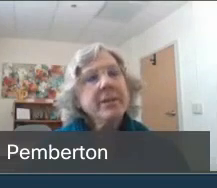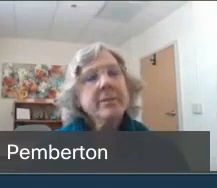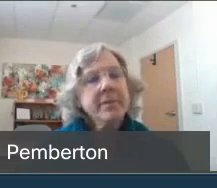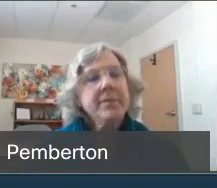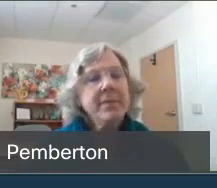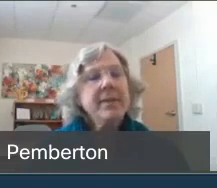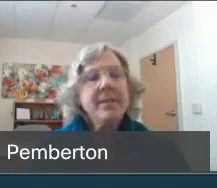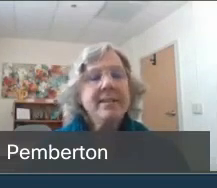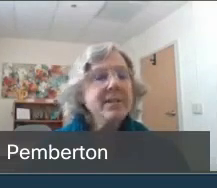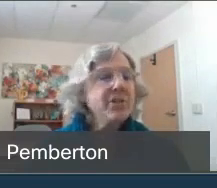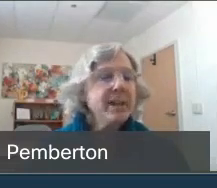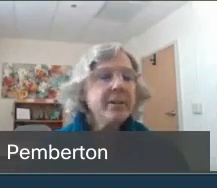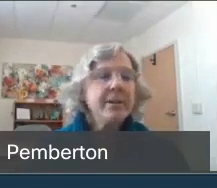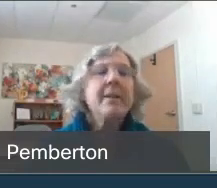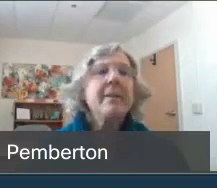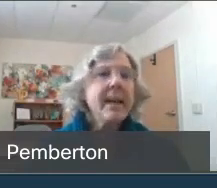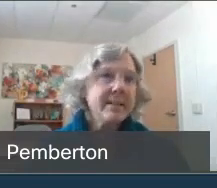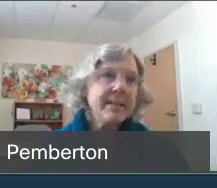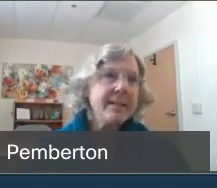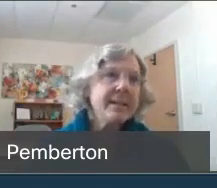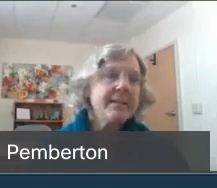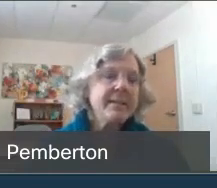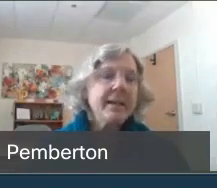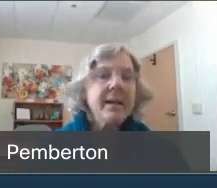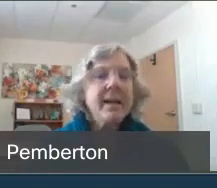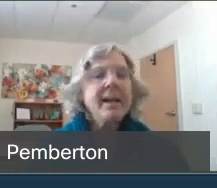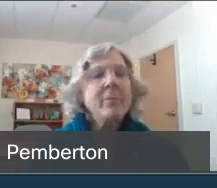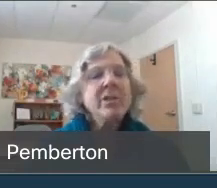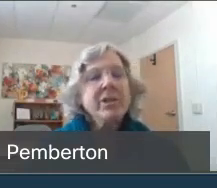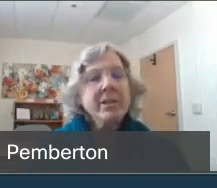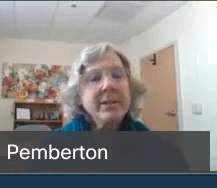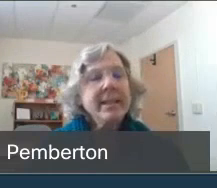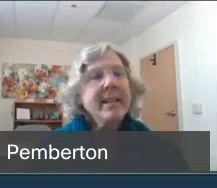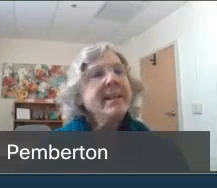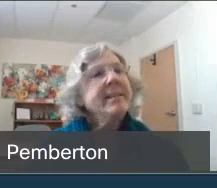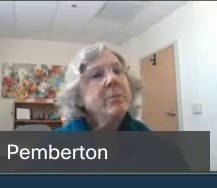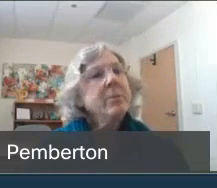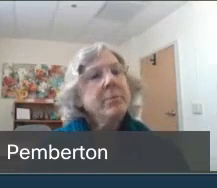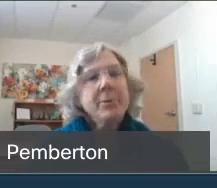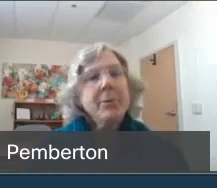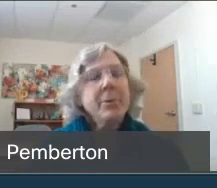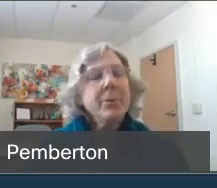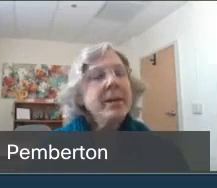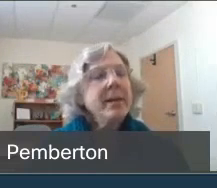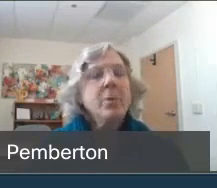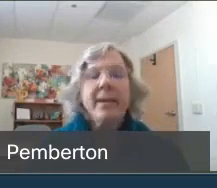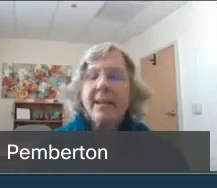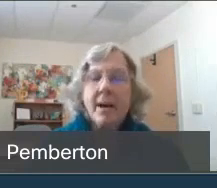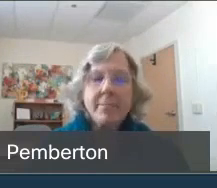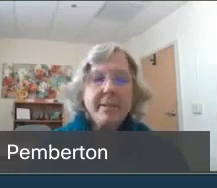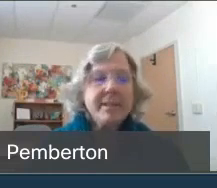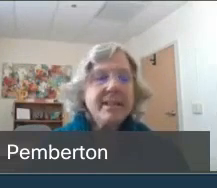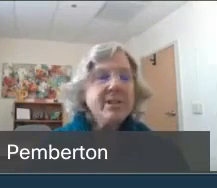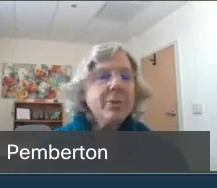average of 455 days in jail. That stunned us. And we took a look at that, and they were people who